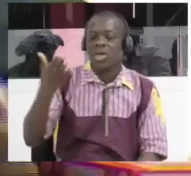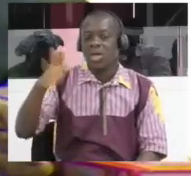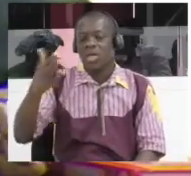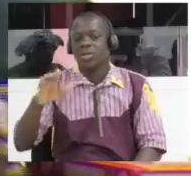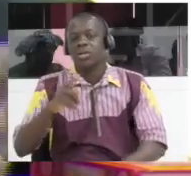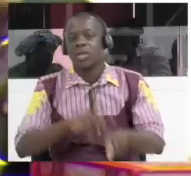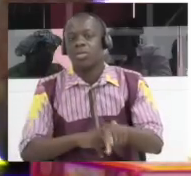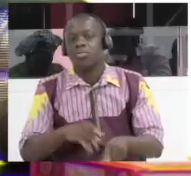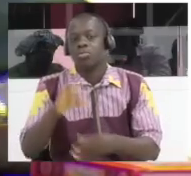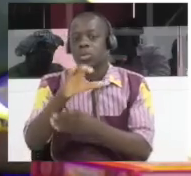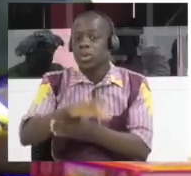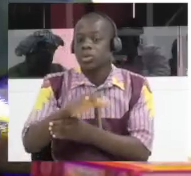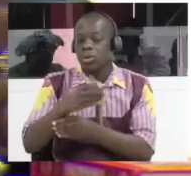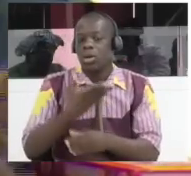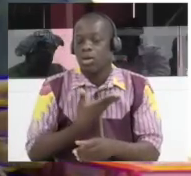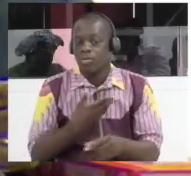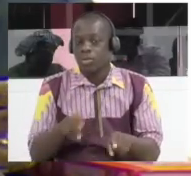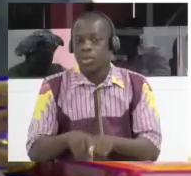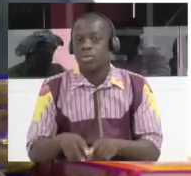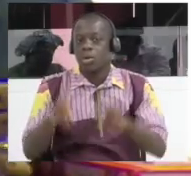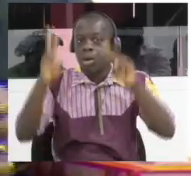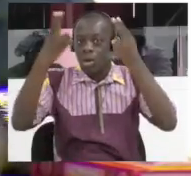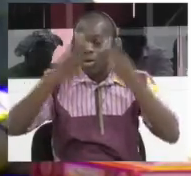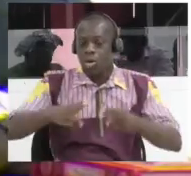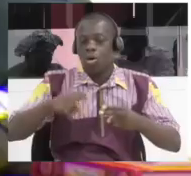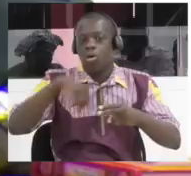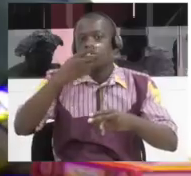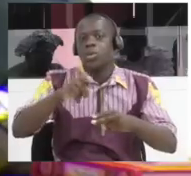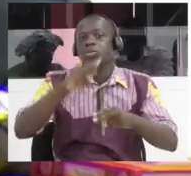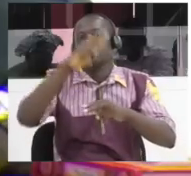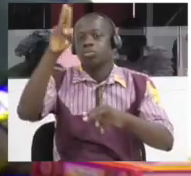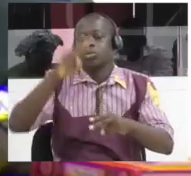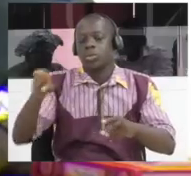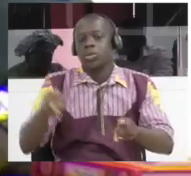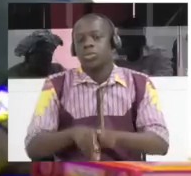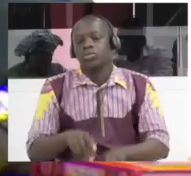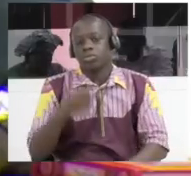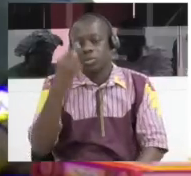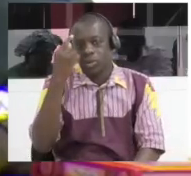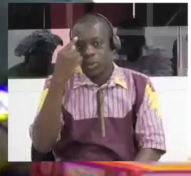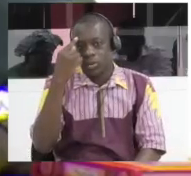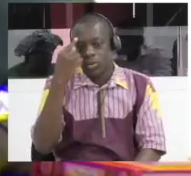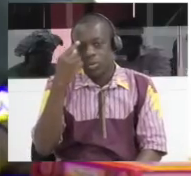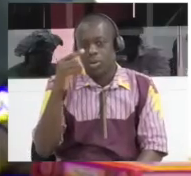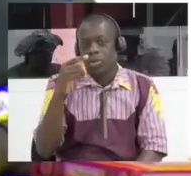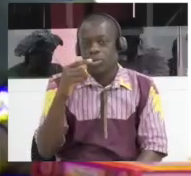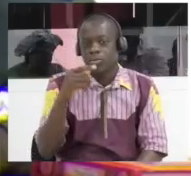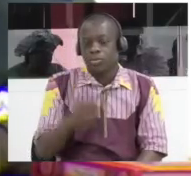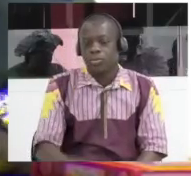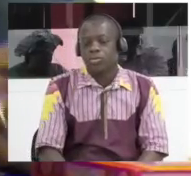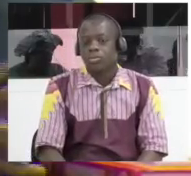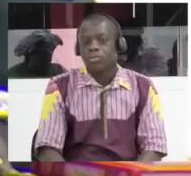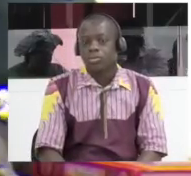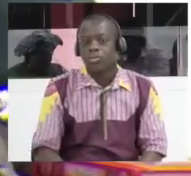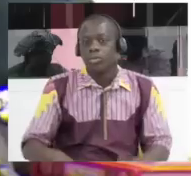whenever the council would have been the supreme organ of the state, and that we thought that based on, you